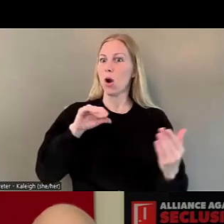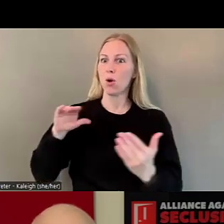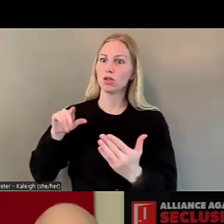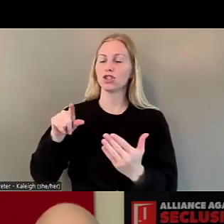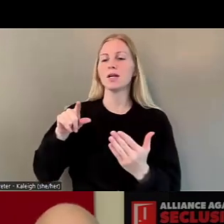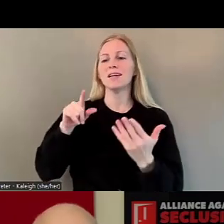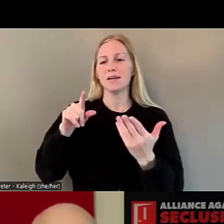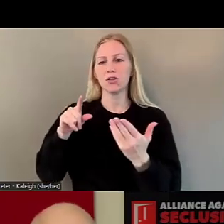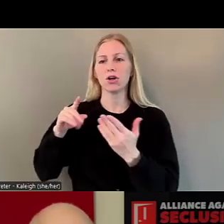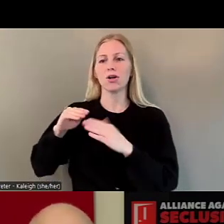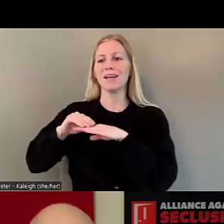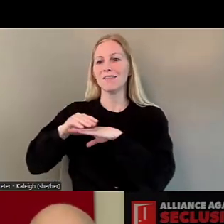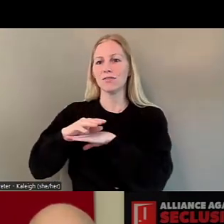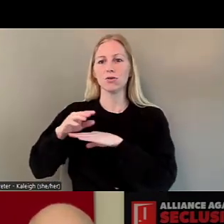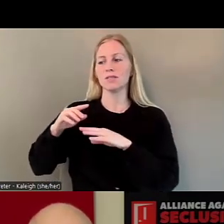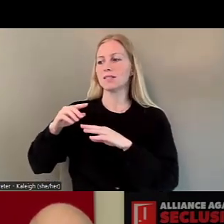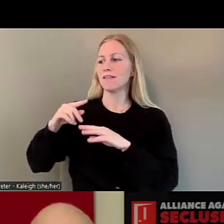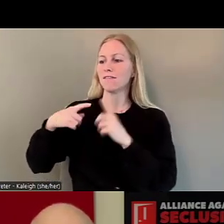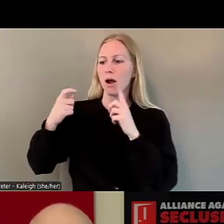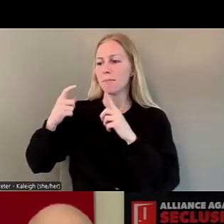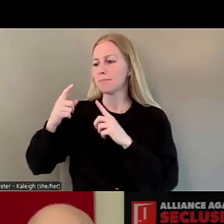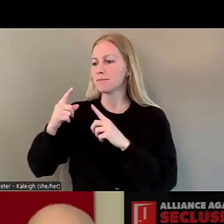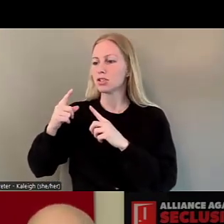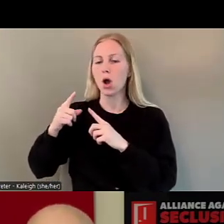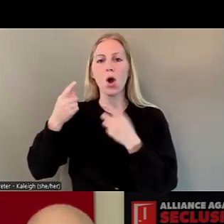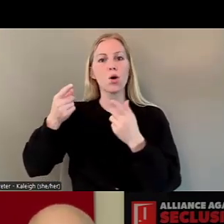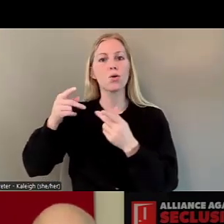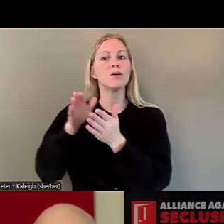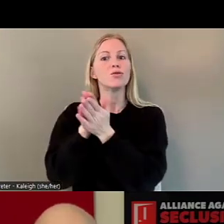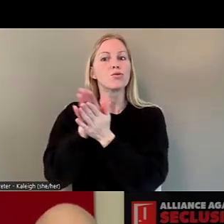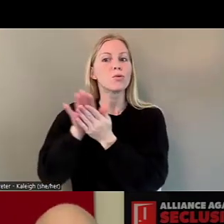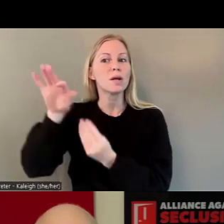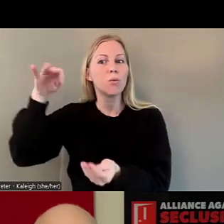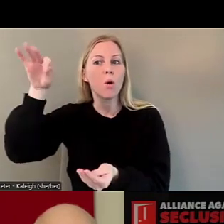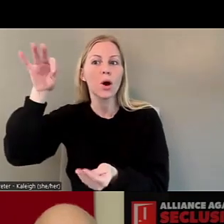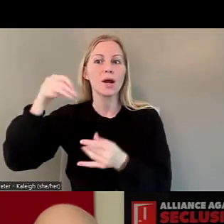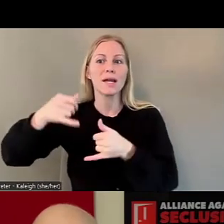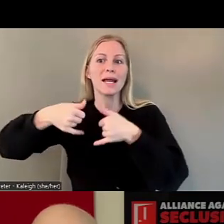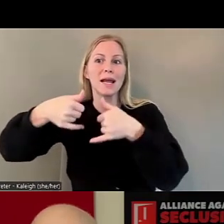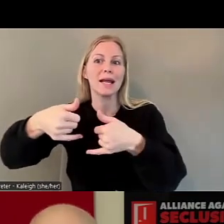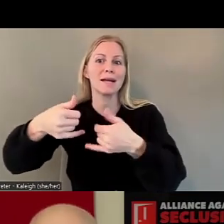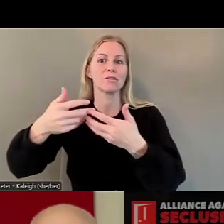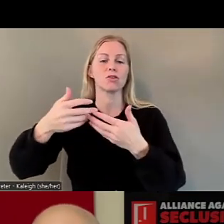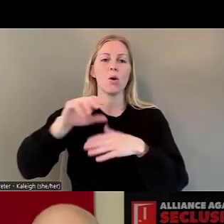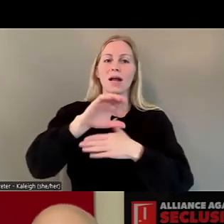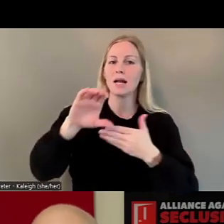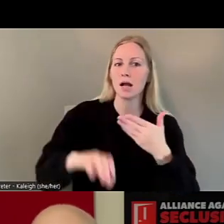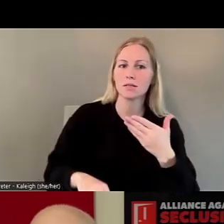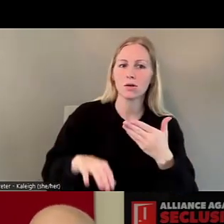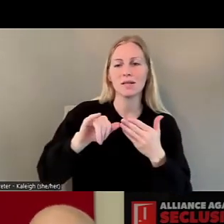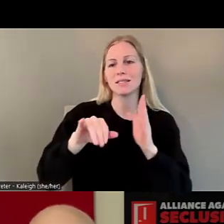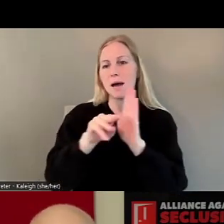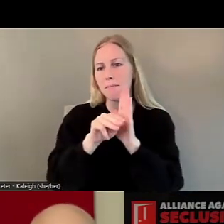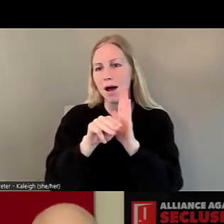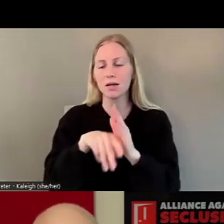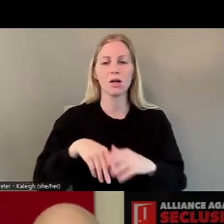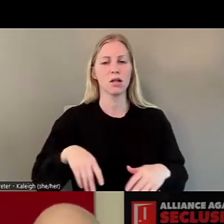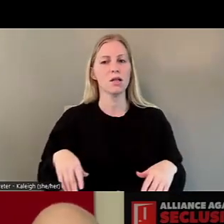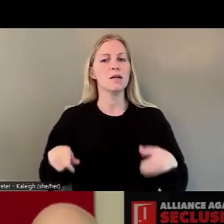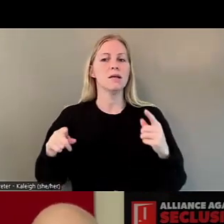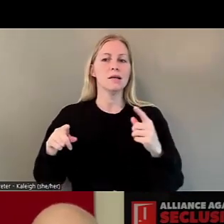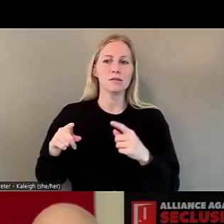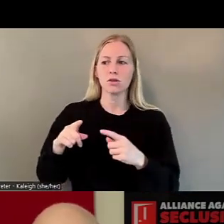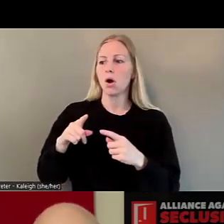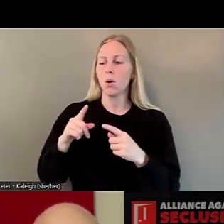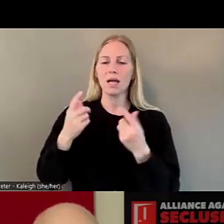like operant conditioning, behaviorism, reward and consequence models. Much of this is based on research that, is well